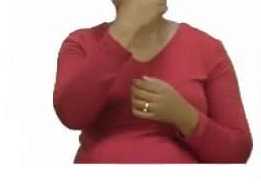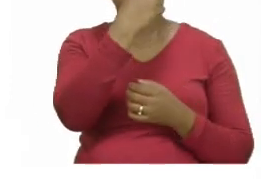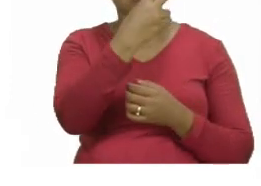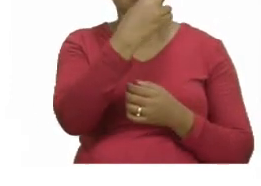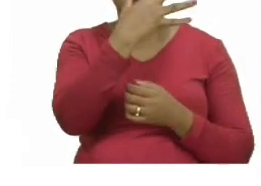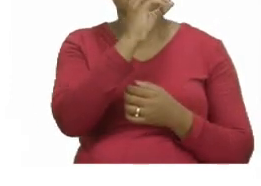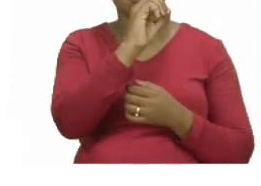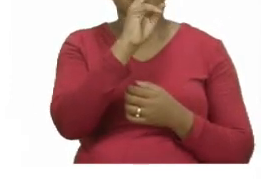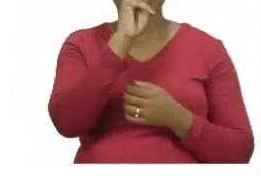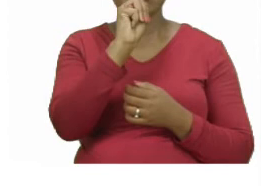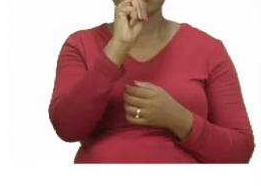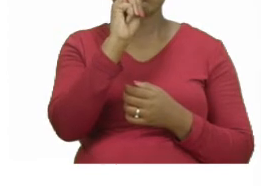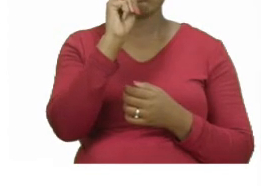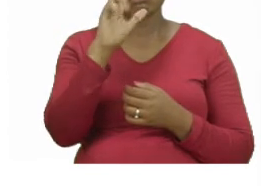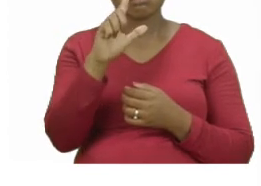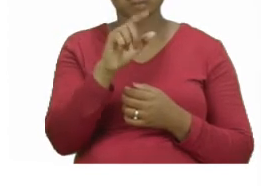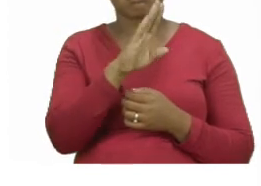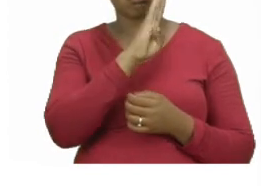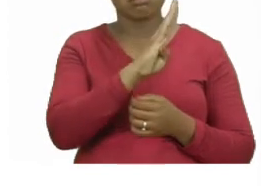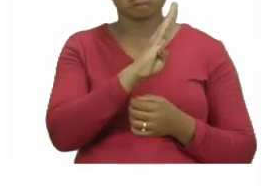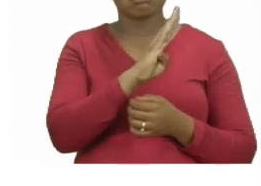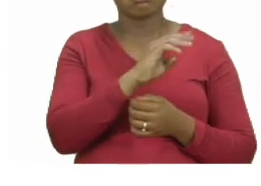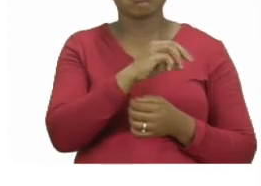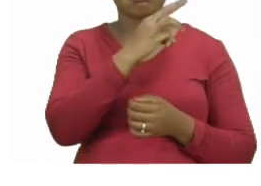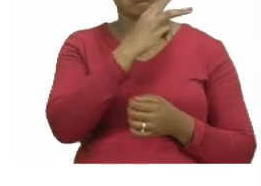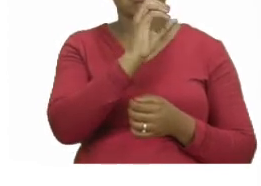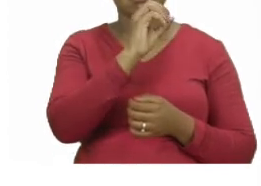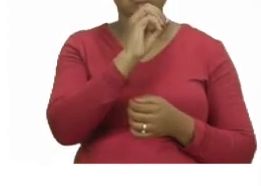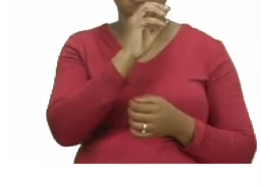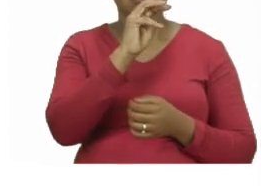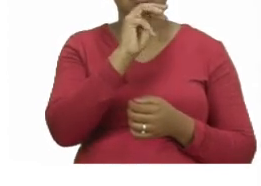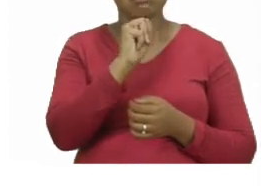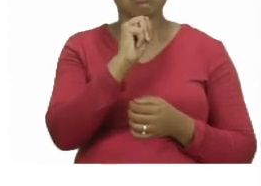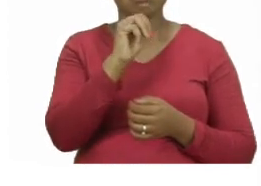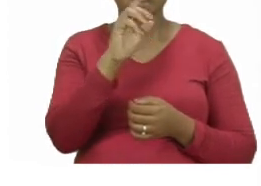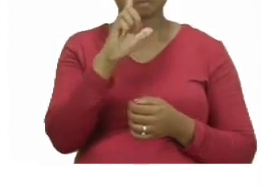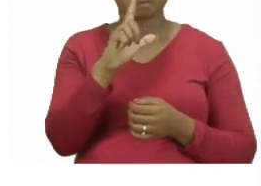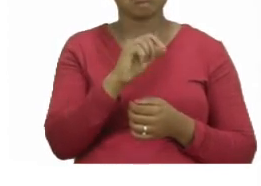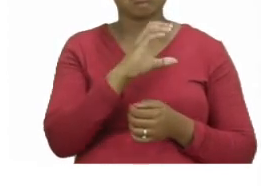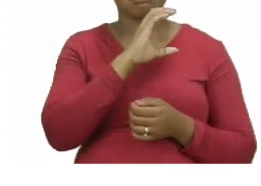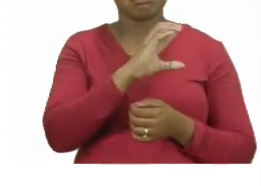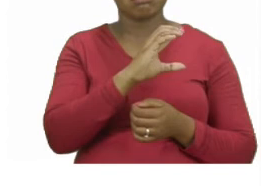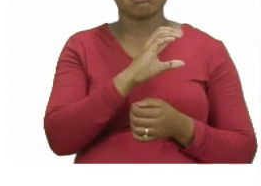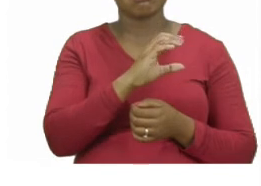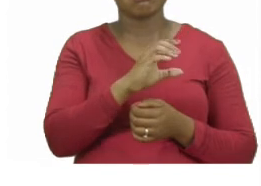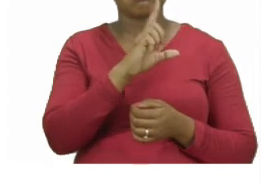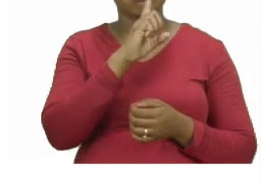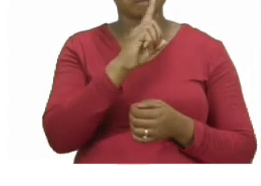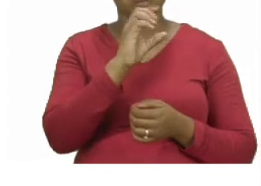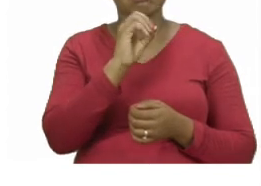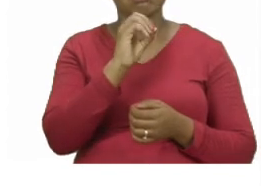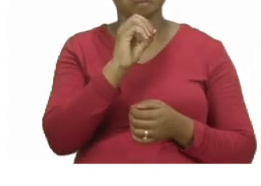250 milliliters. B, 300 milliliters. C,